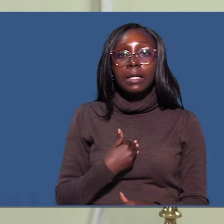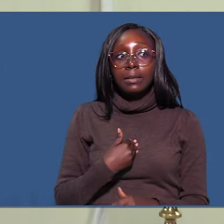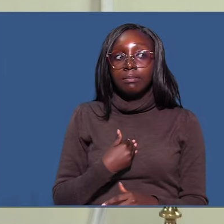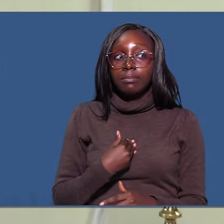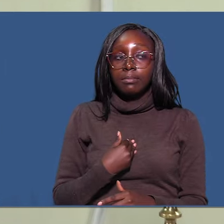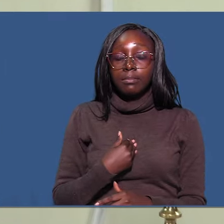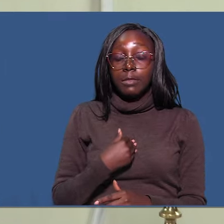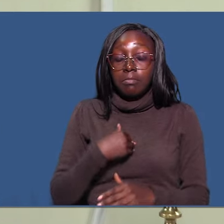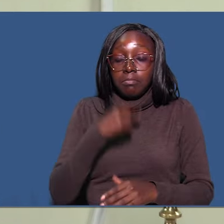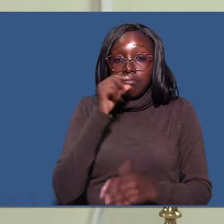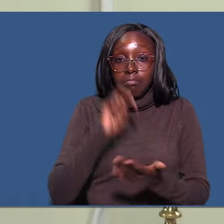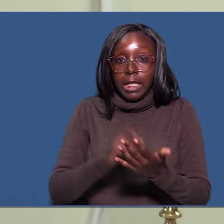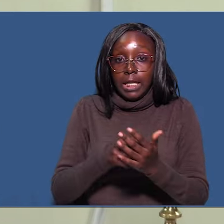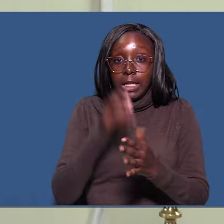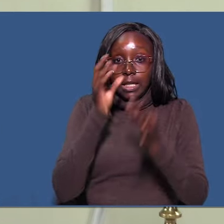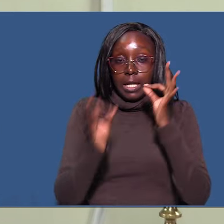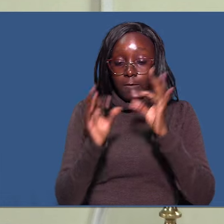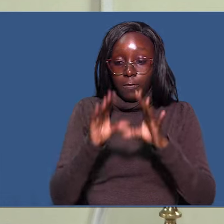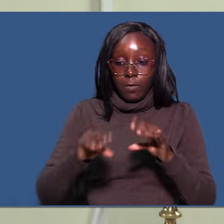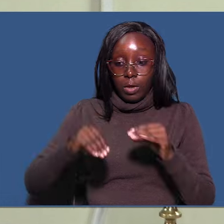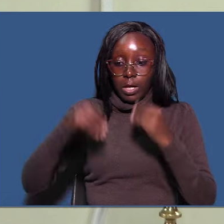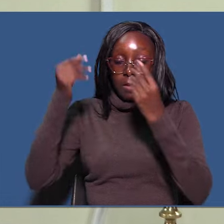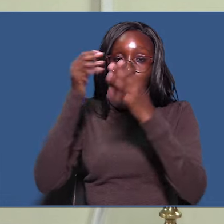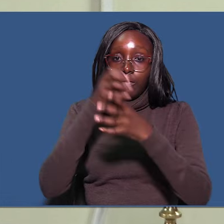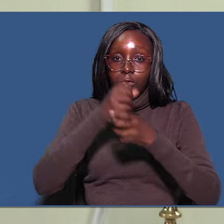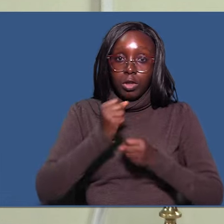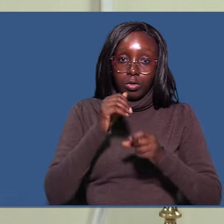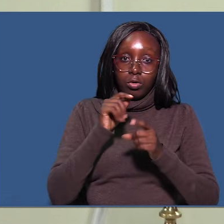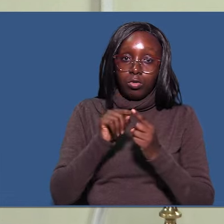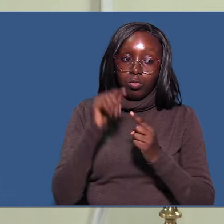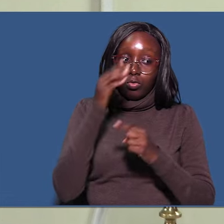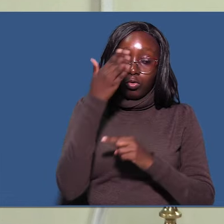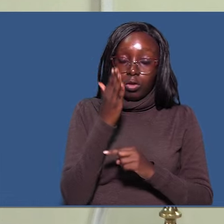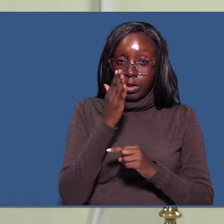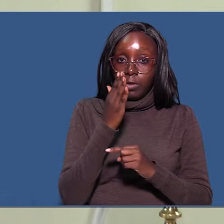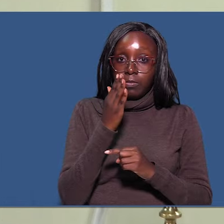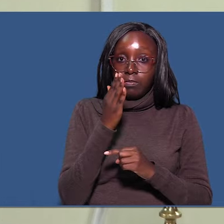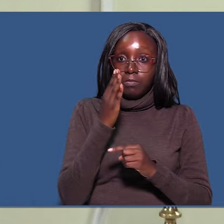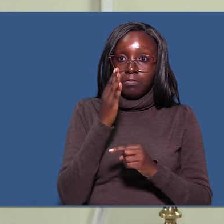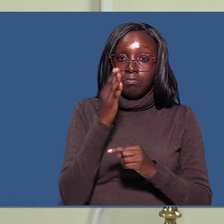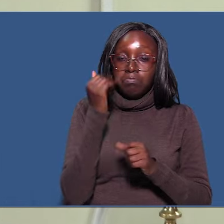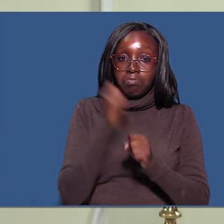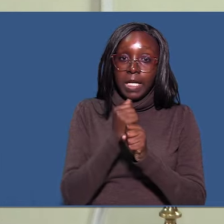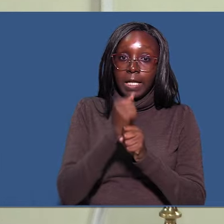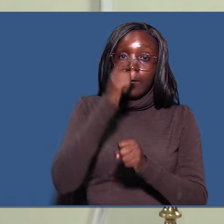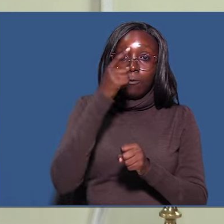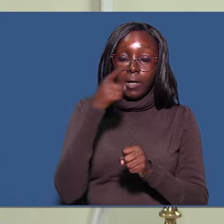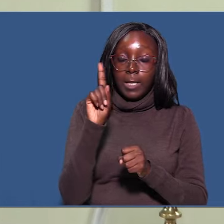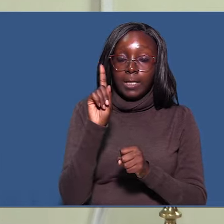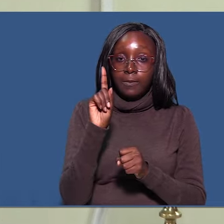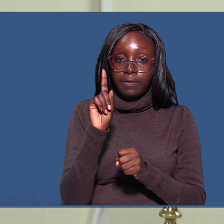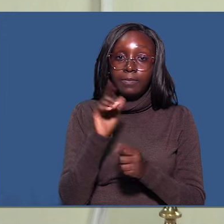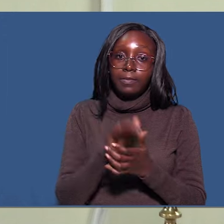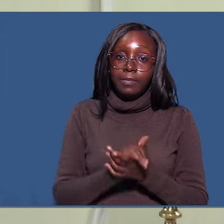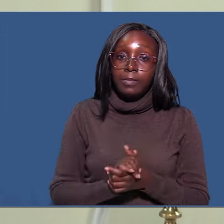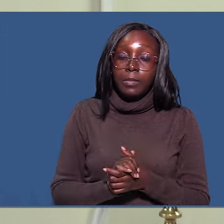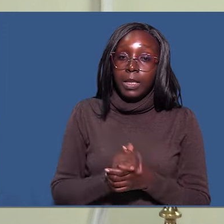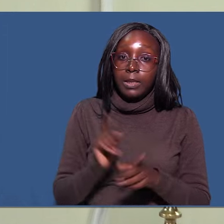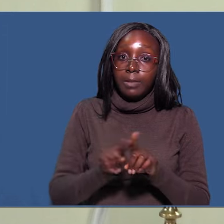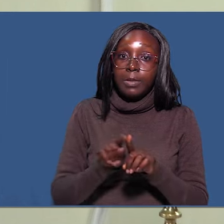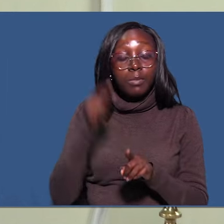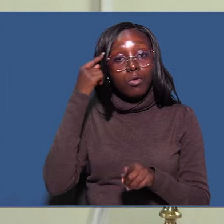who puts their trust and confidence in God are justified, they are vindicated, and they are considered righteous. Even